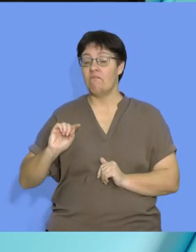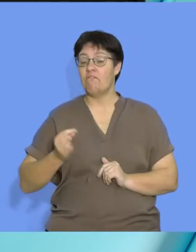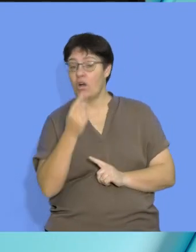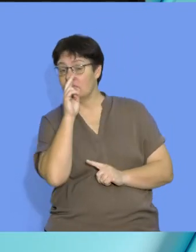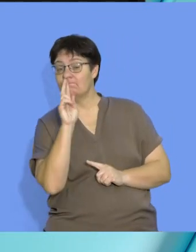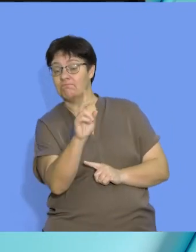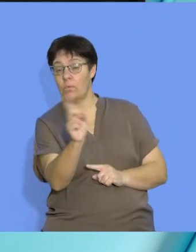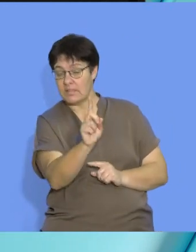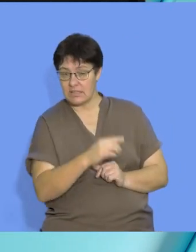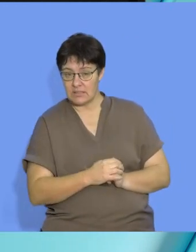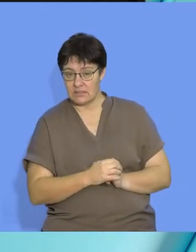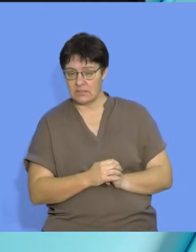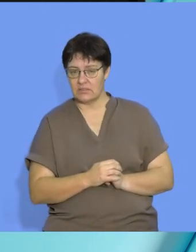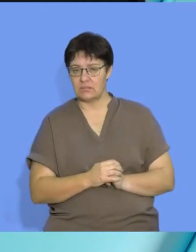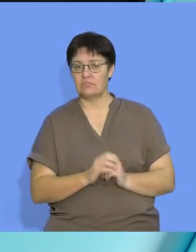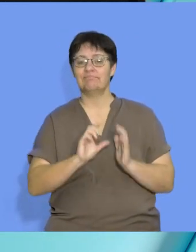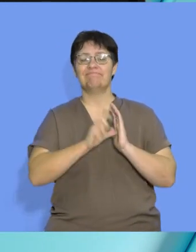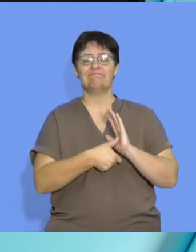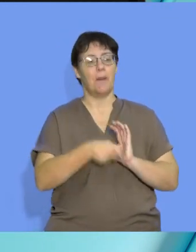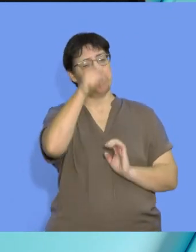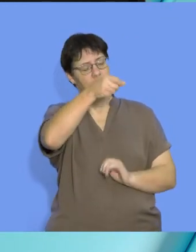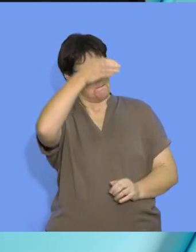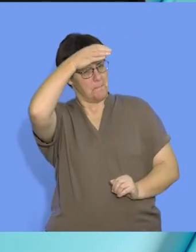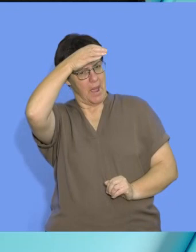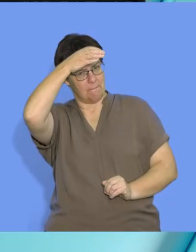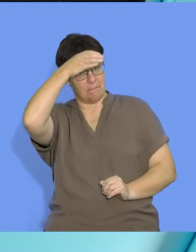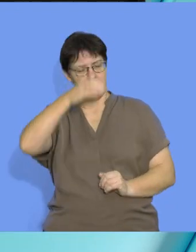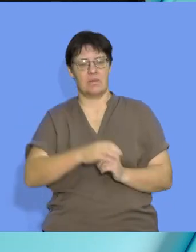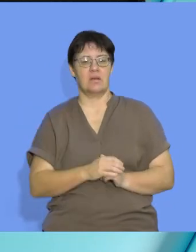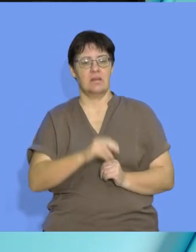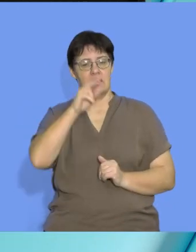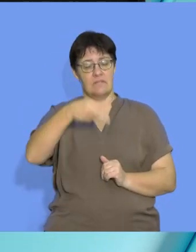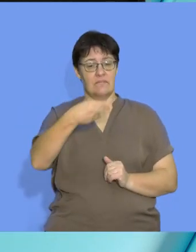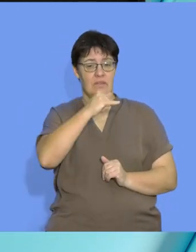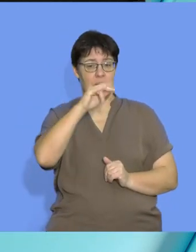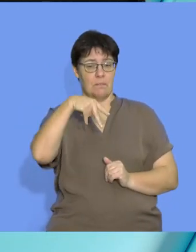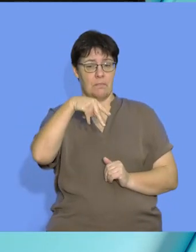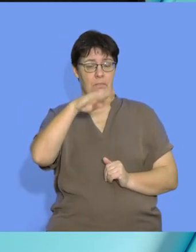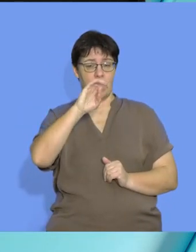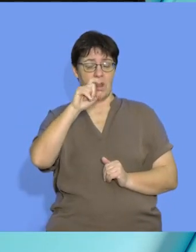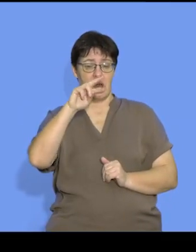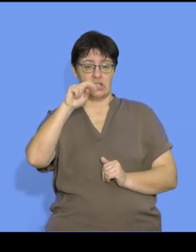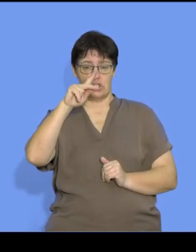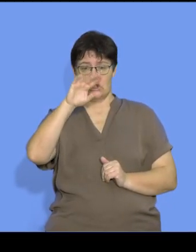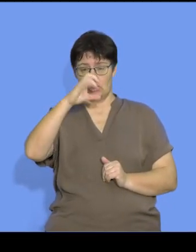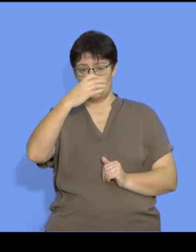look at was designed by a mathematician called Fibonacci. So let's have a look at his example.